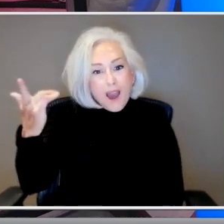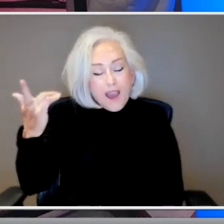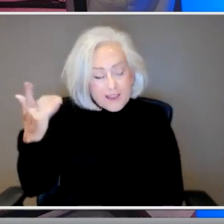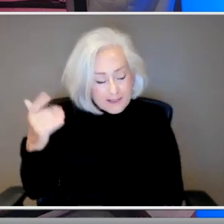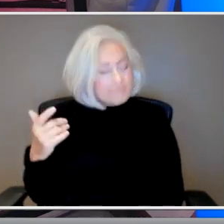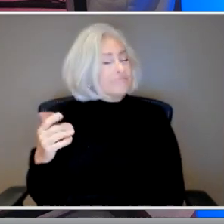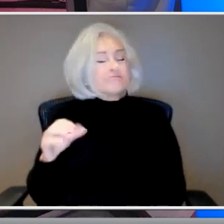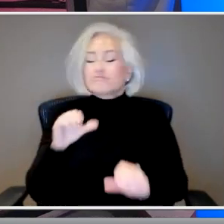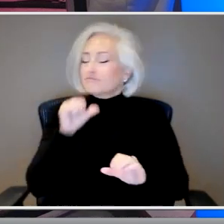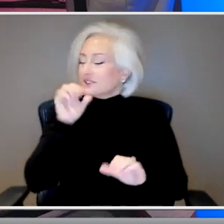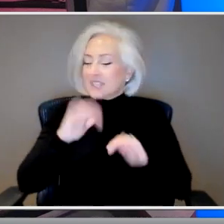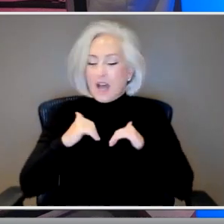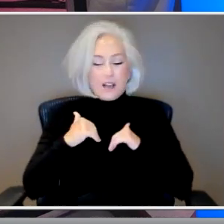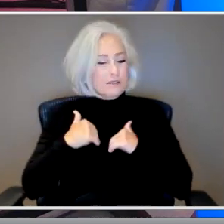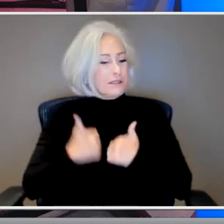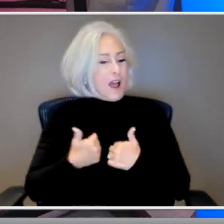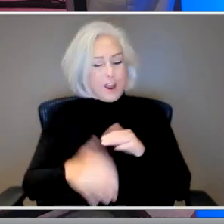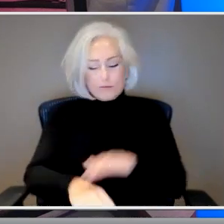in your right arm.